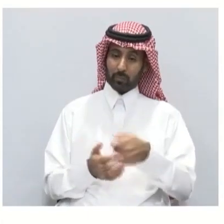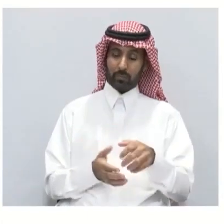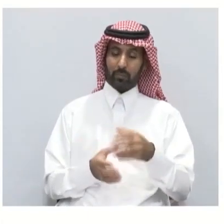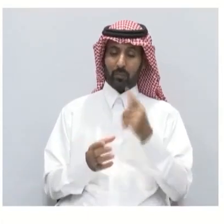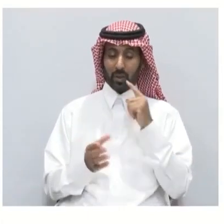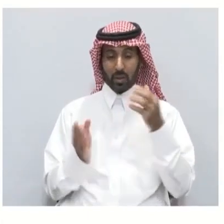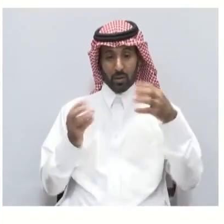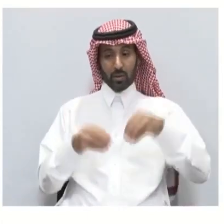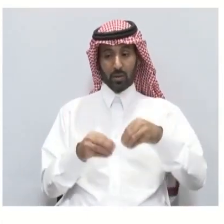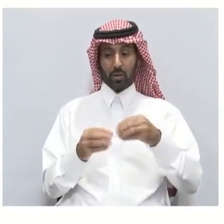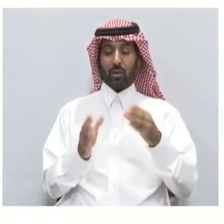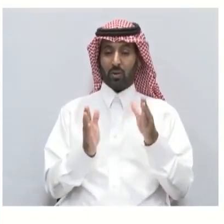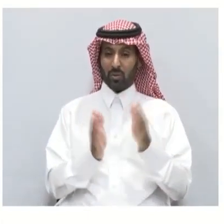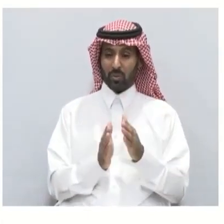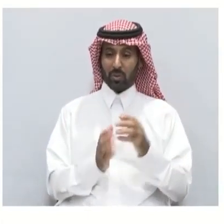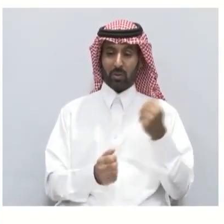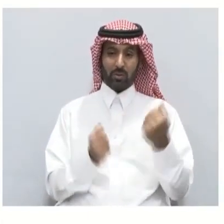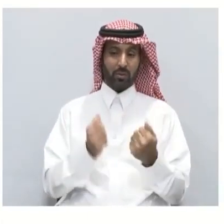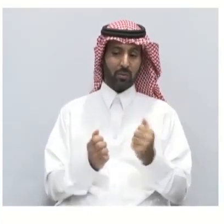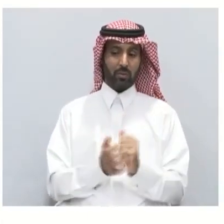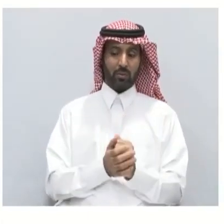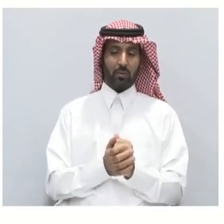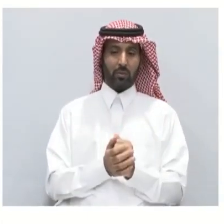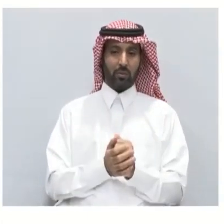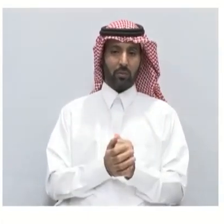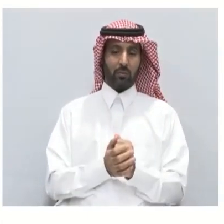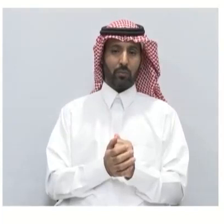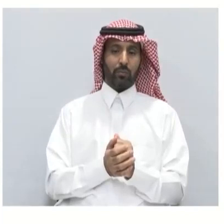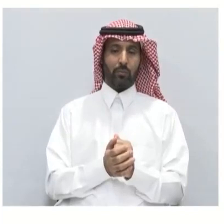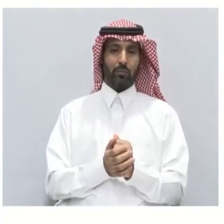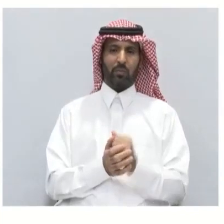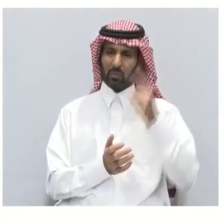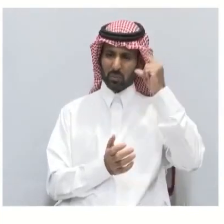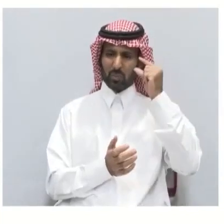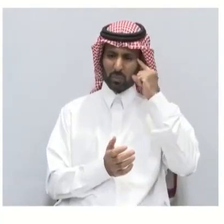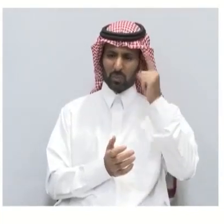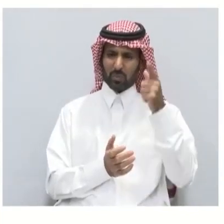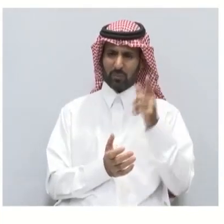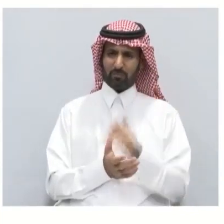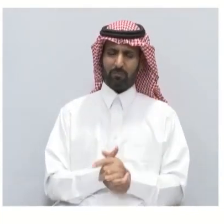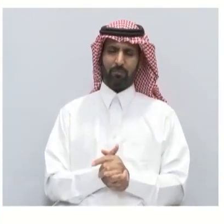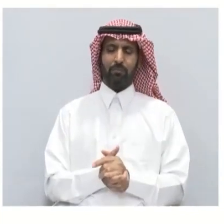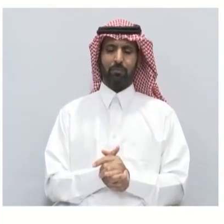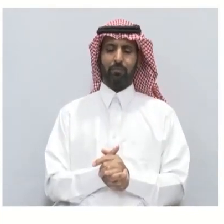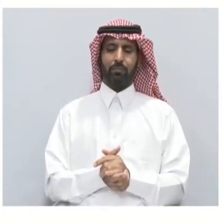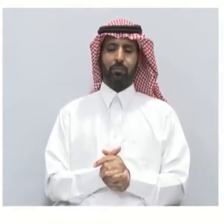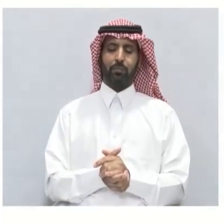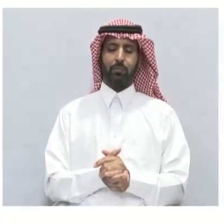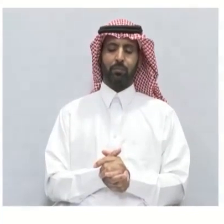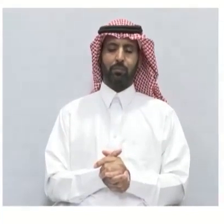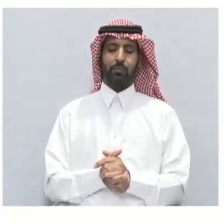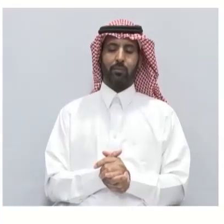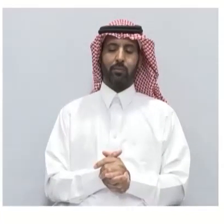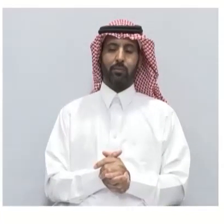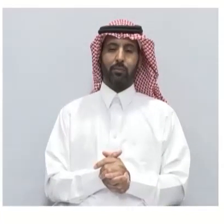small car. So we can't decide if they are foolish or they are smart.